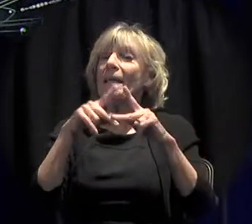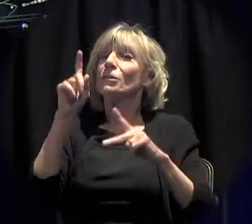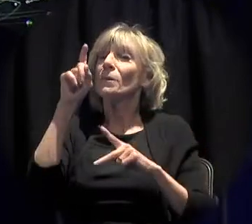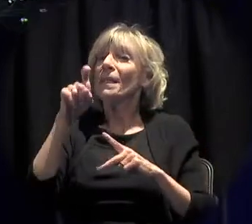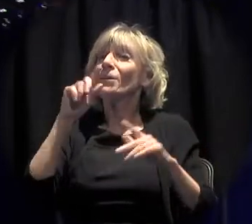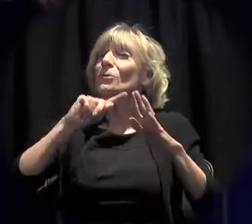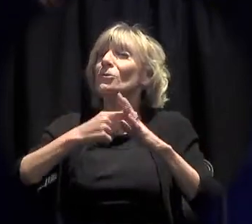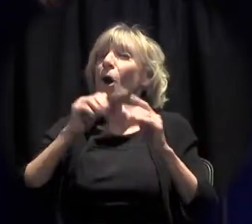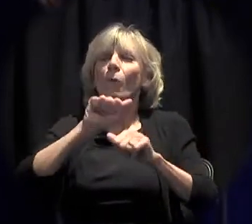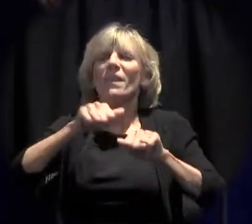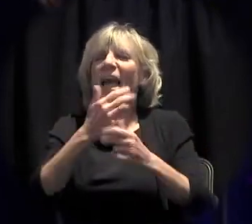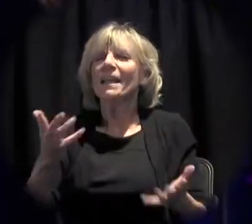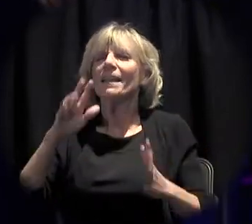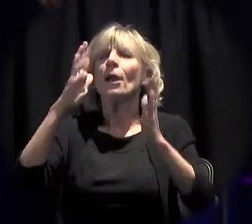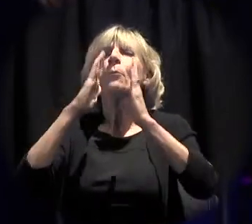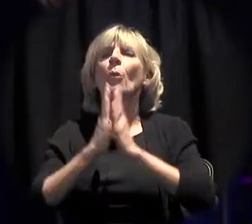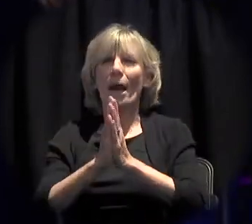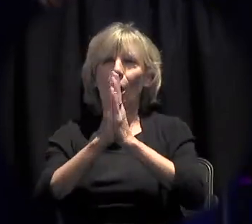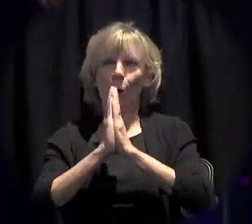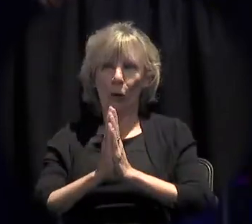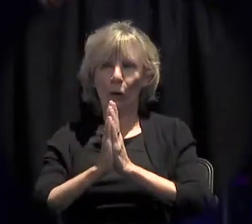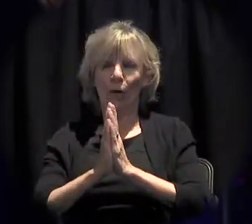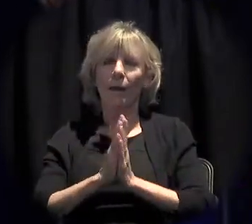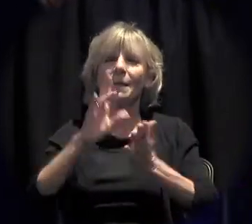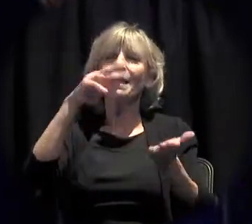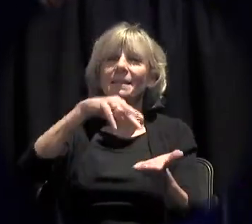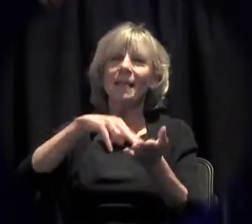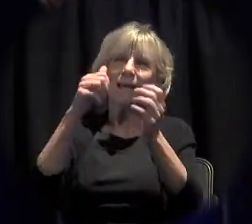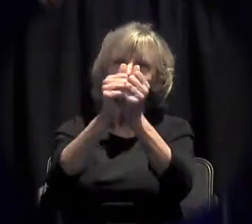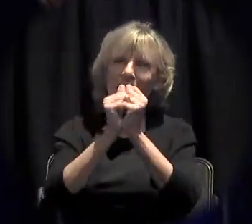the Lord. So let's stand together now and let's sing that together.